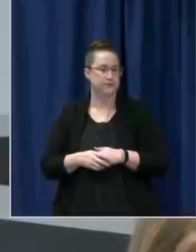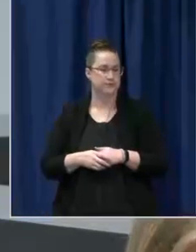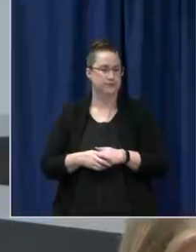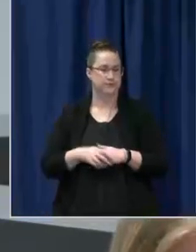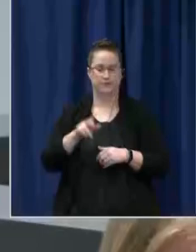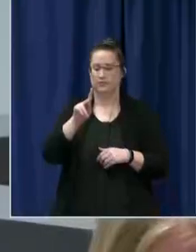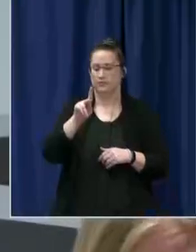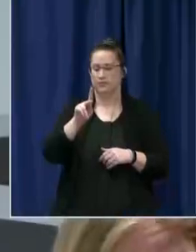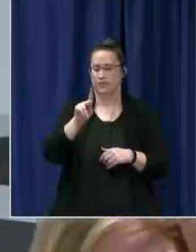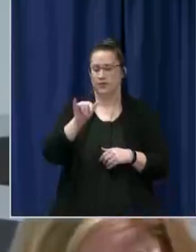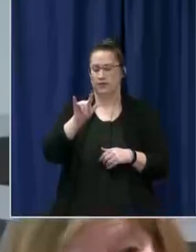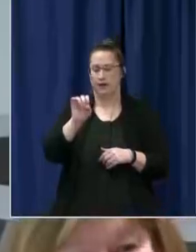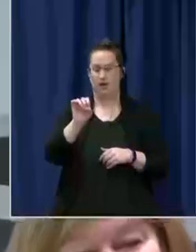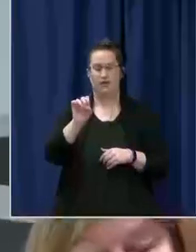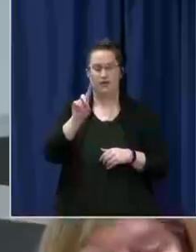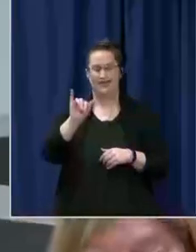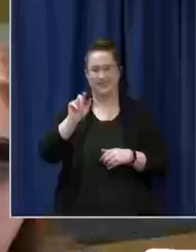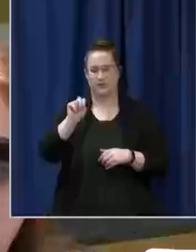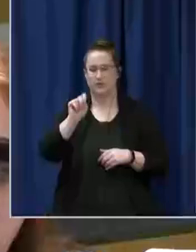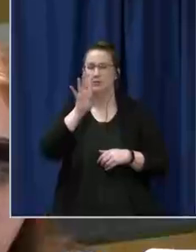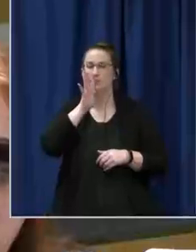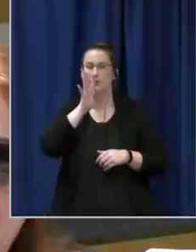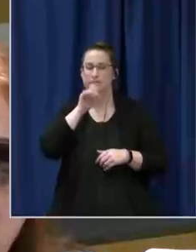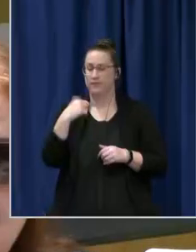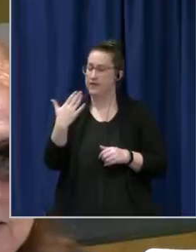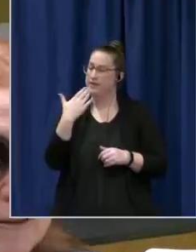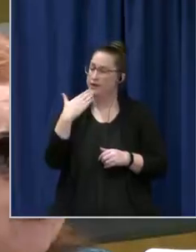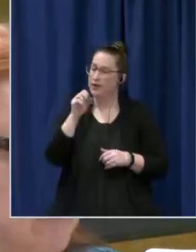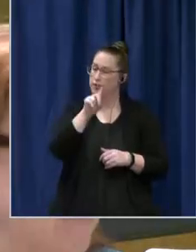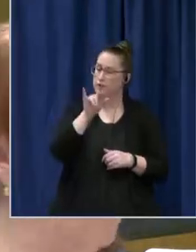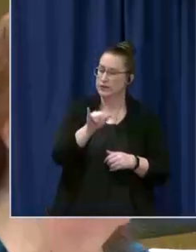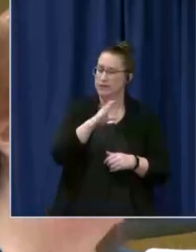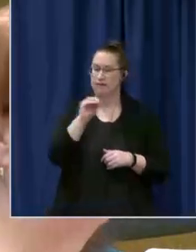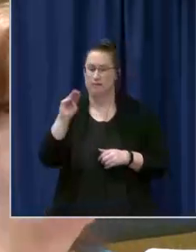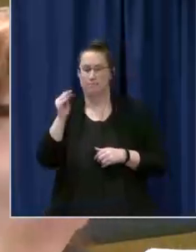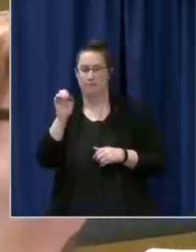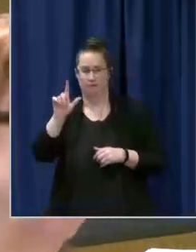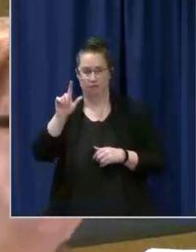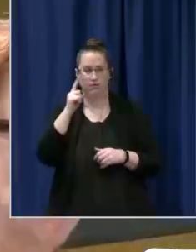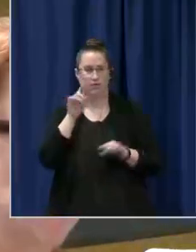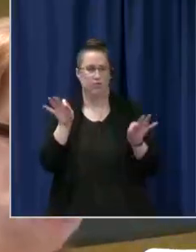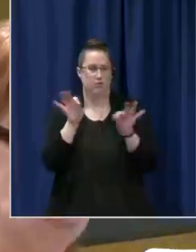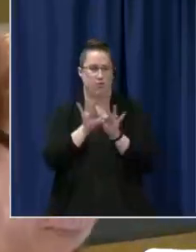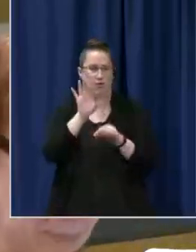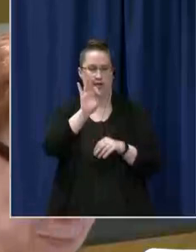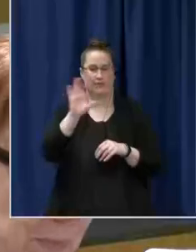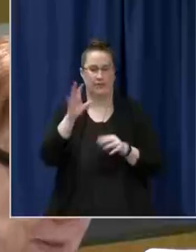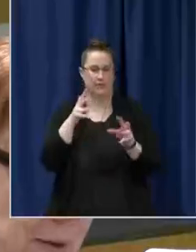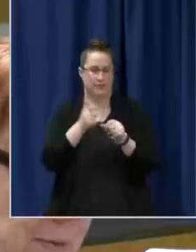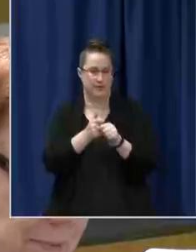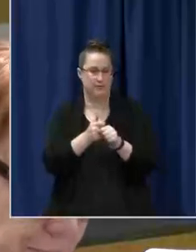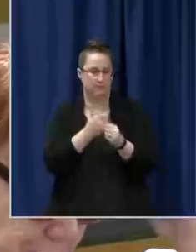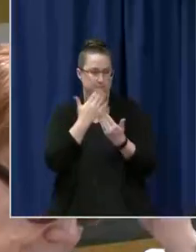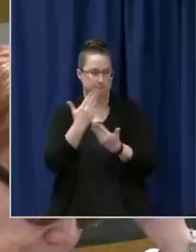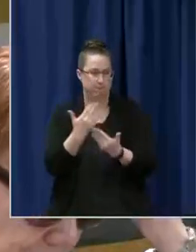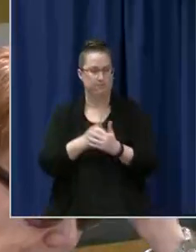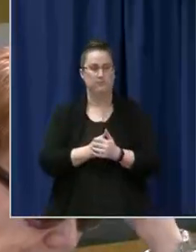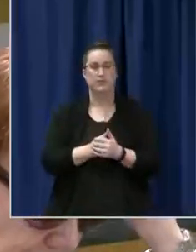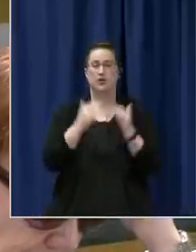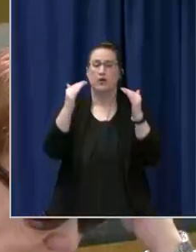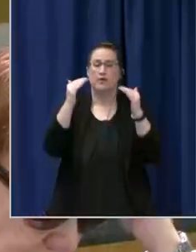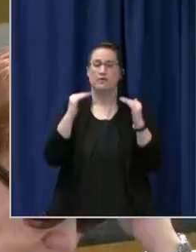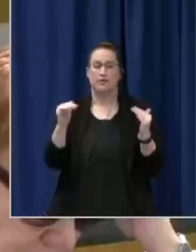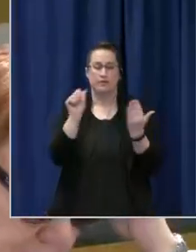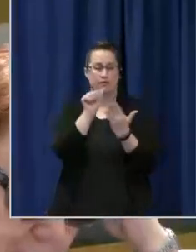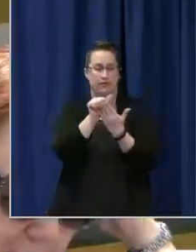Thank you, Susie and Michael, for those important FCC updates. Next on our